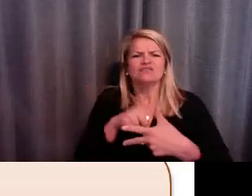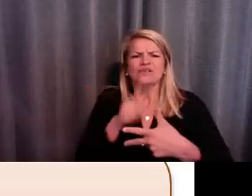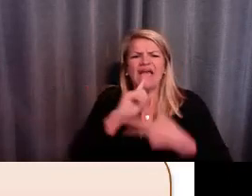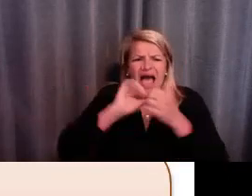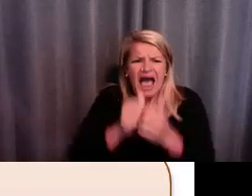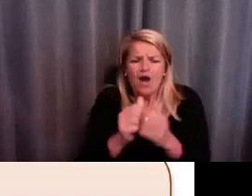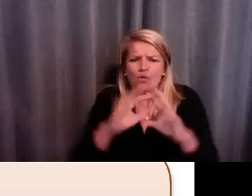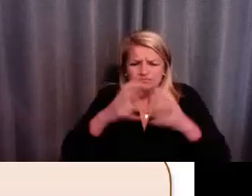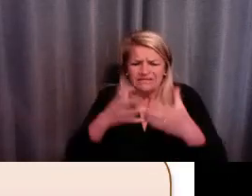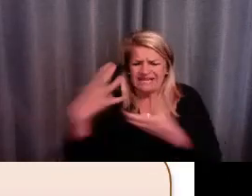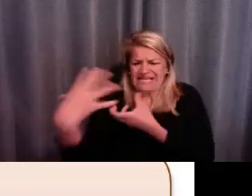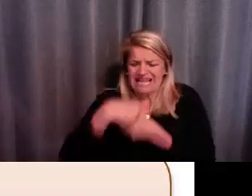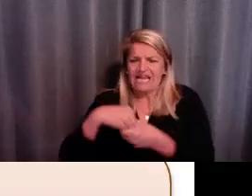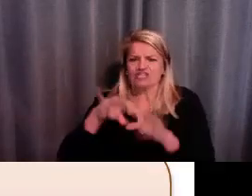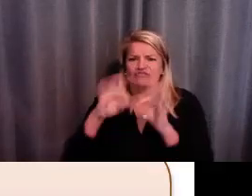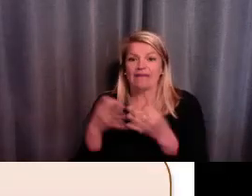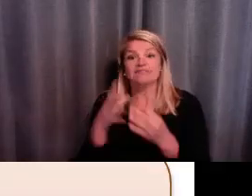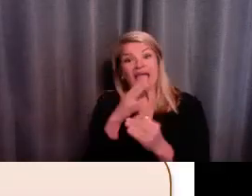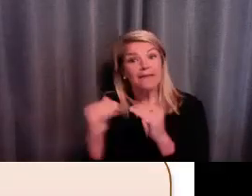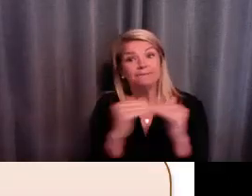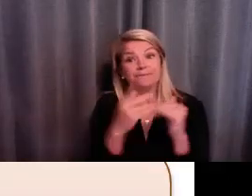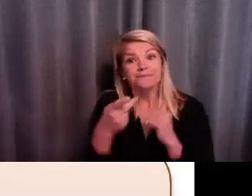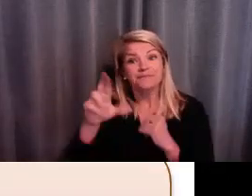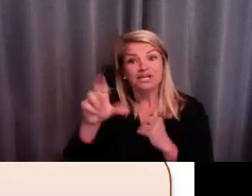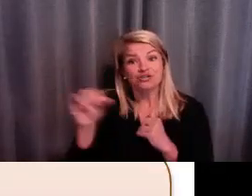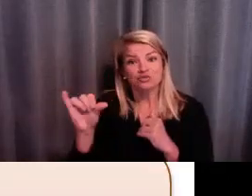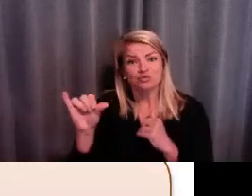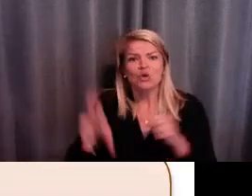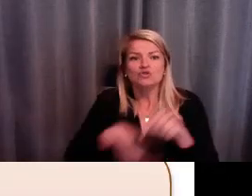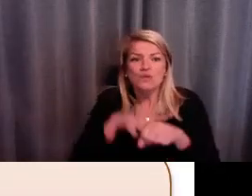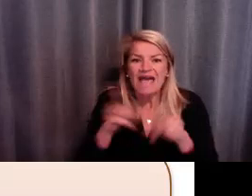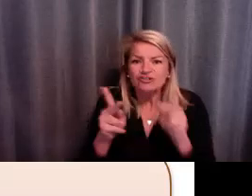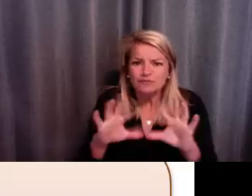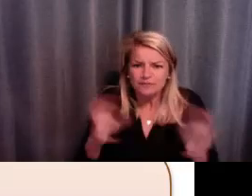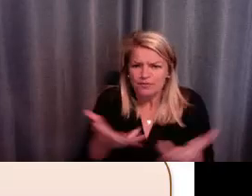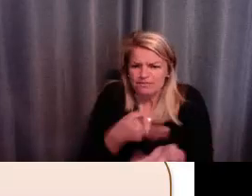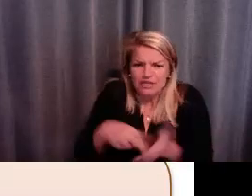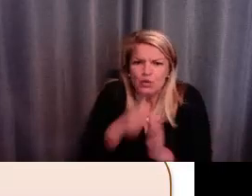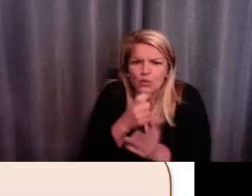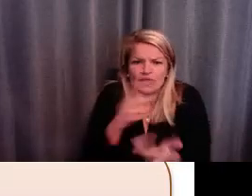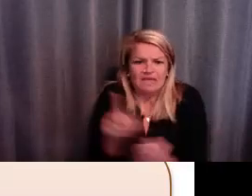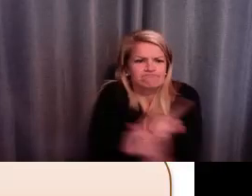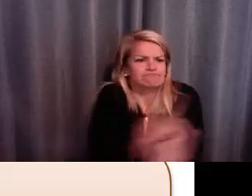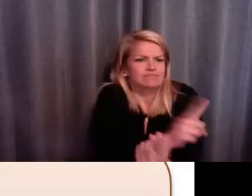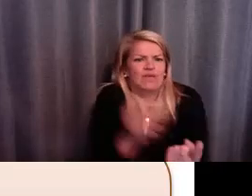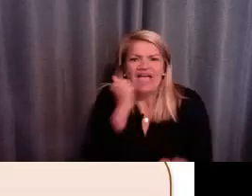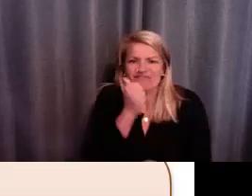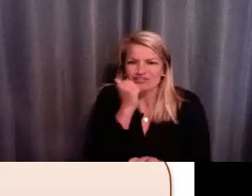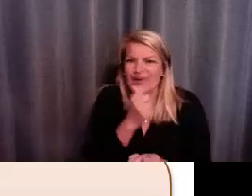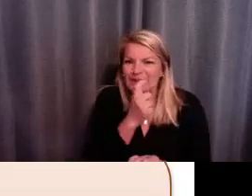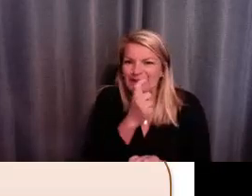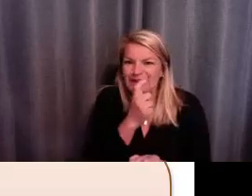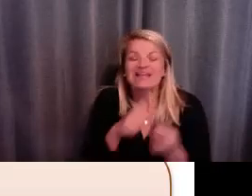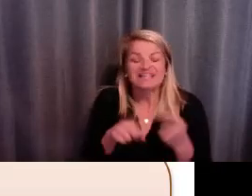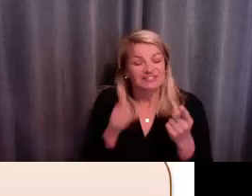families and also peers, so the natural agents in students' day-to-day experience. So they can be, there are a lot